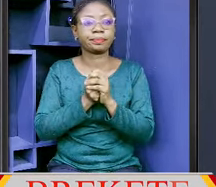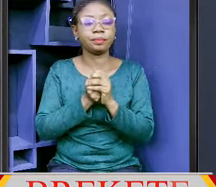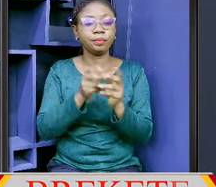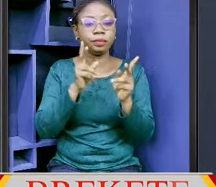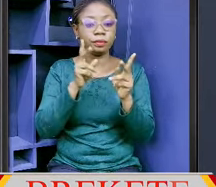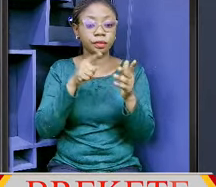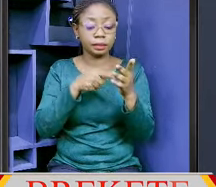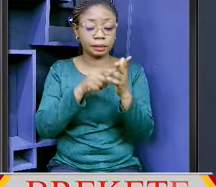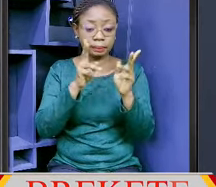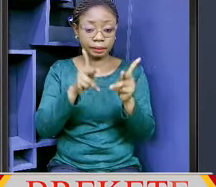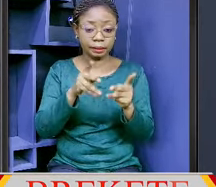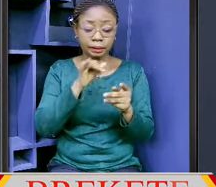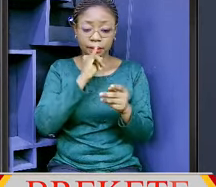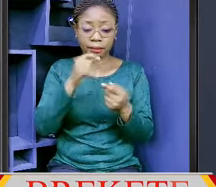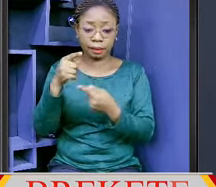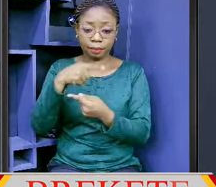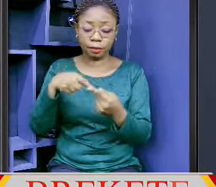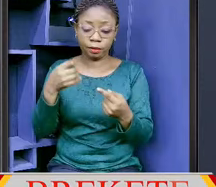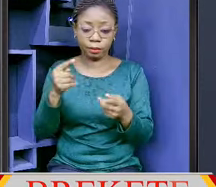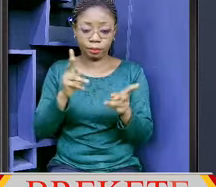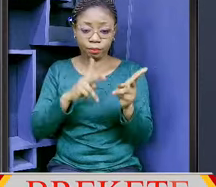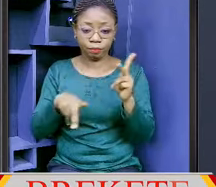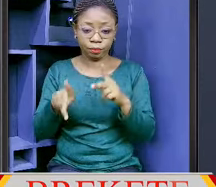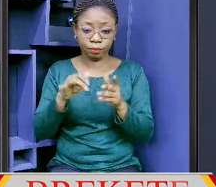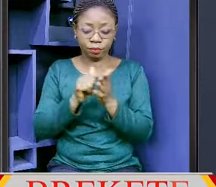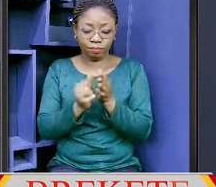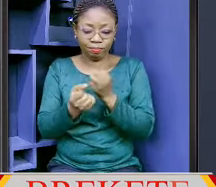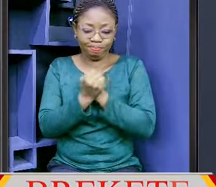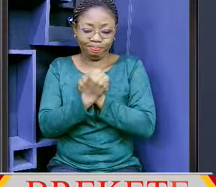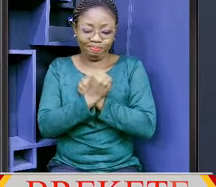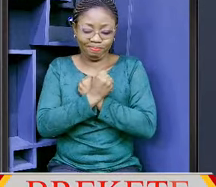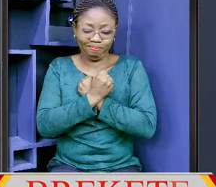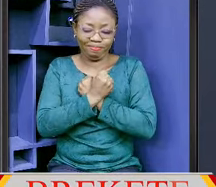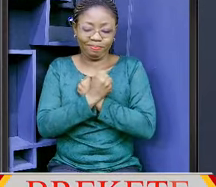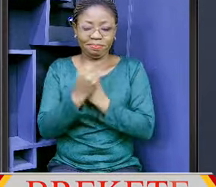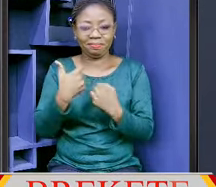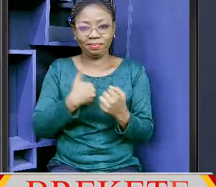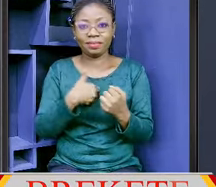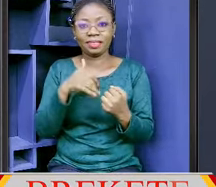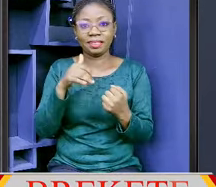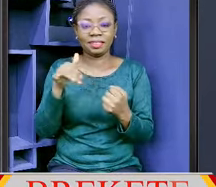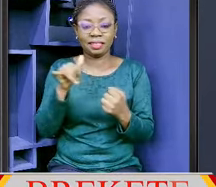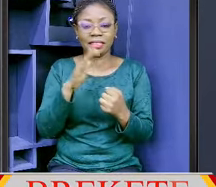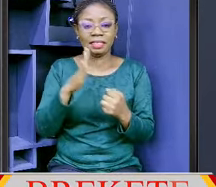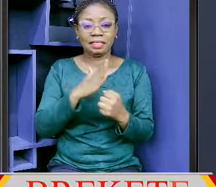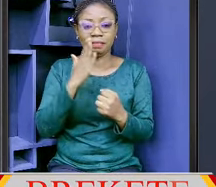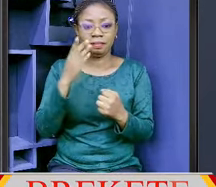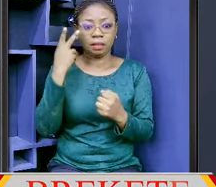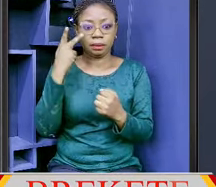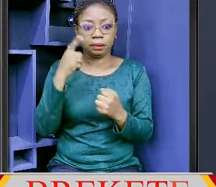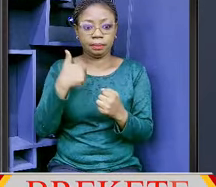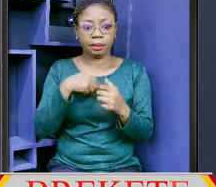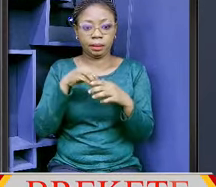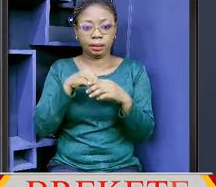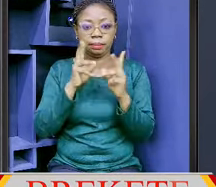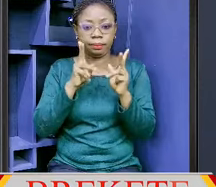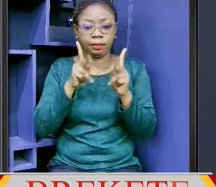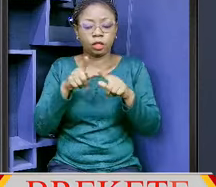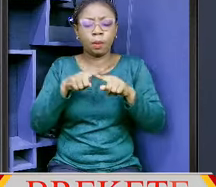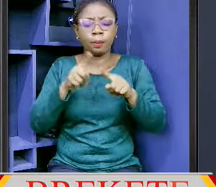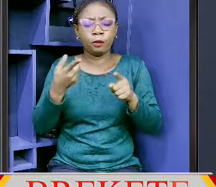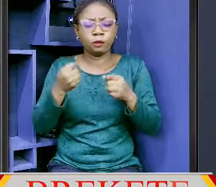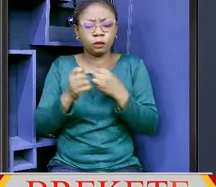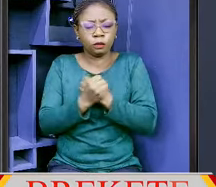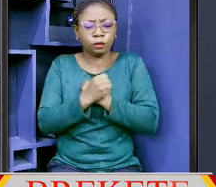This person they amongst the people when we say they love me. They never see me in person, but they love.